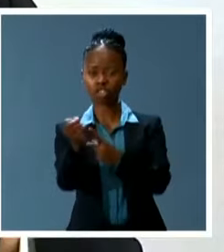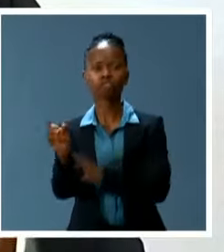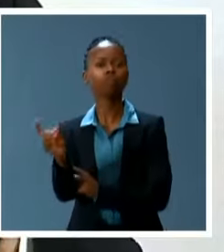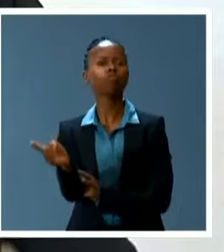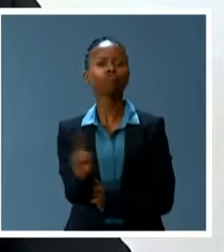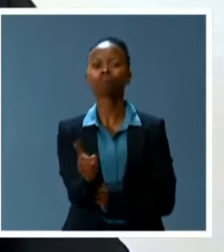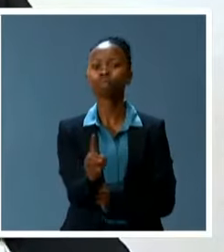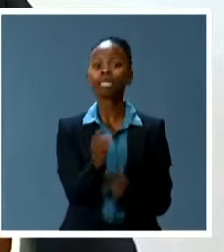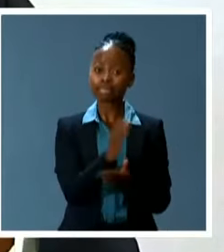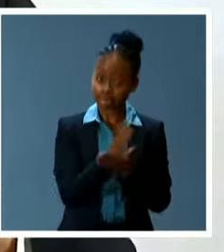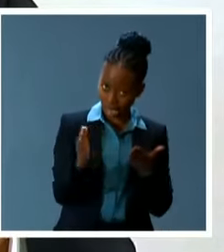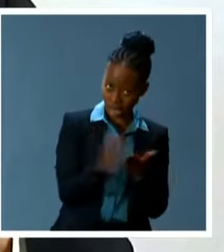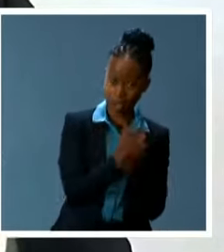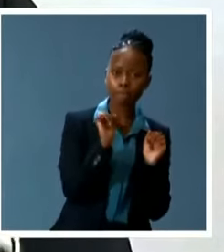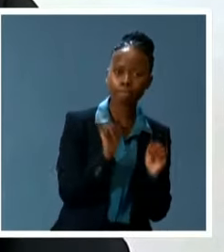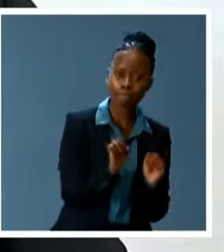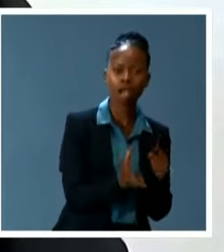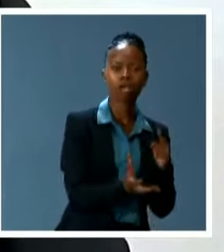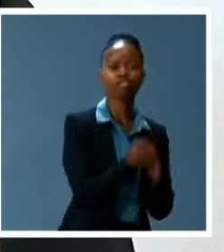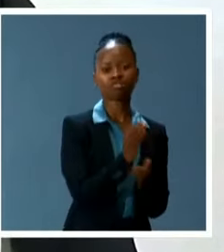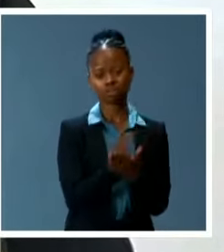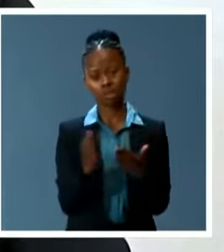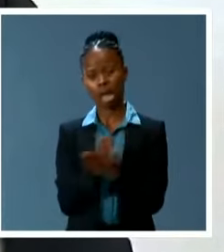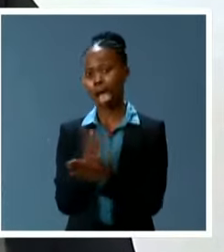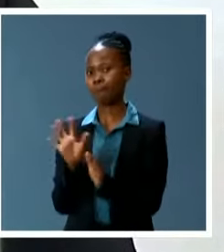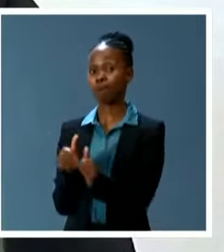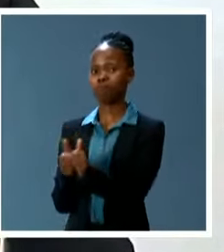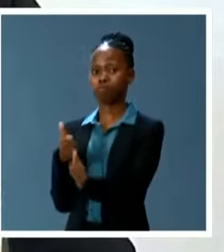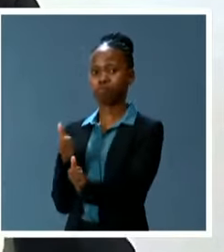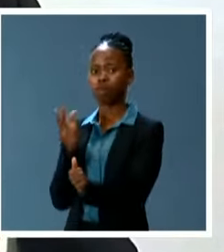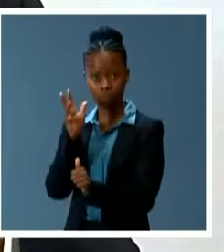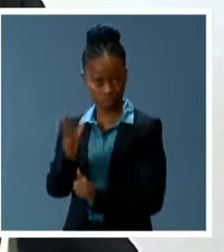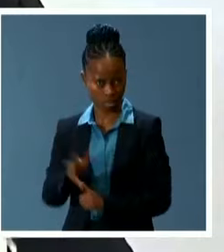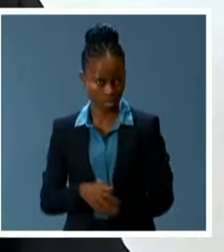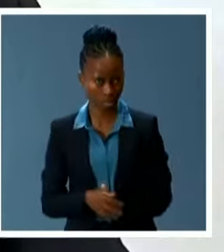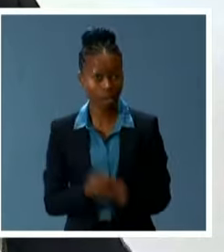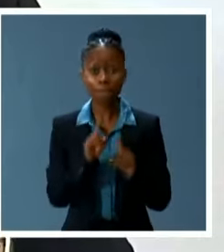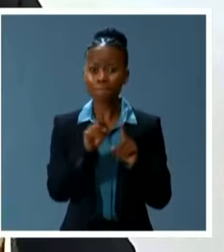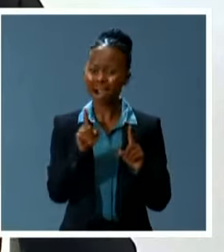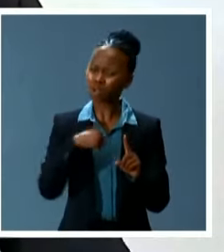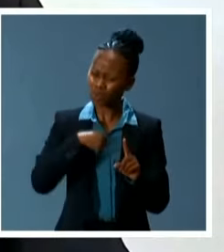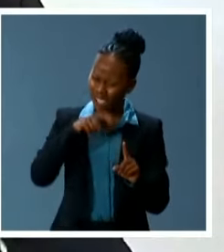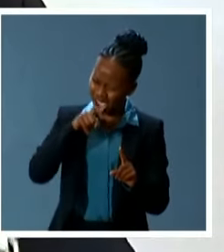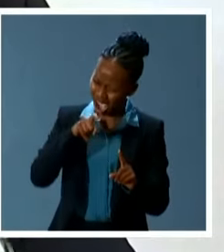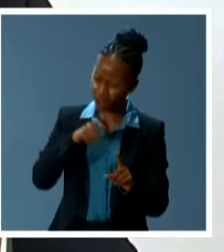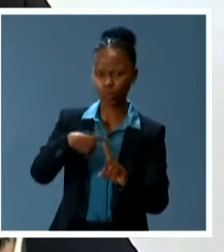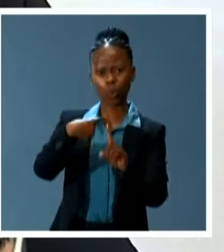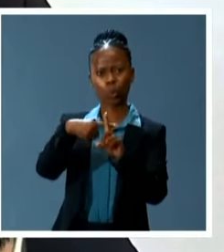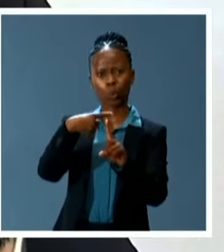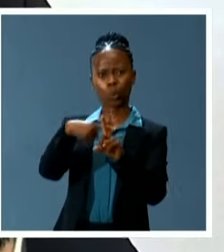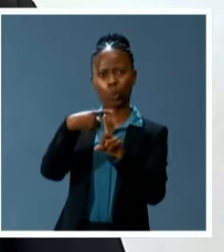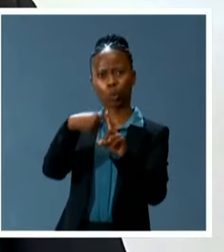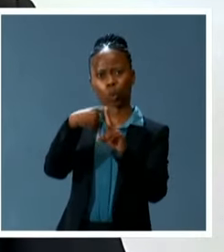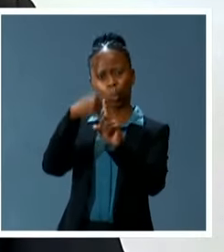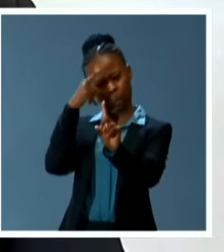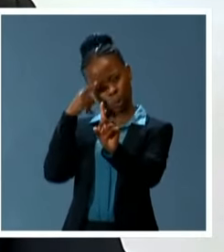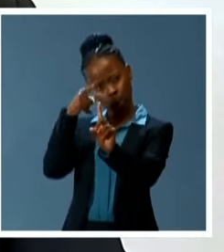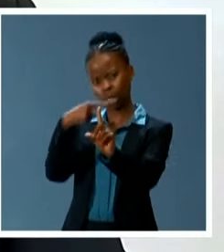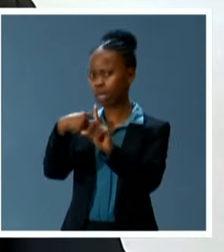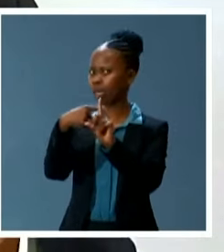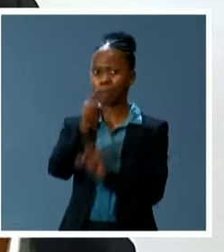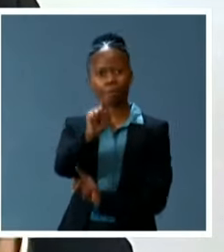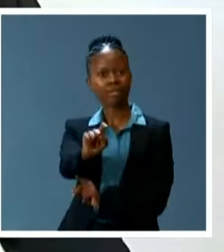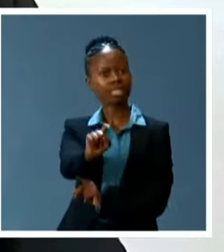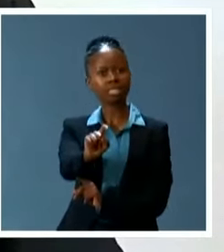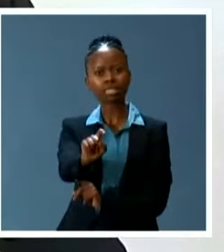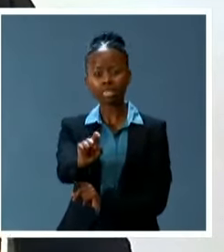must be ambitious, and we must keep that ambition, and we must put political systems, political leaders facing their responsibilities. They need to